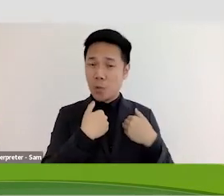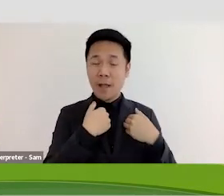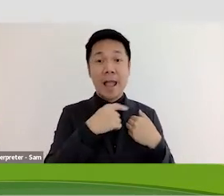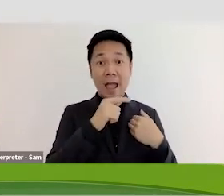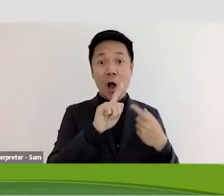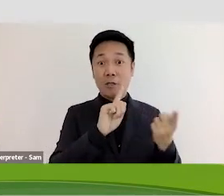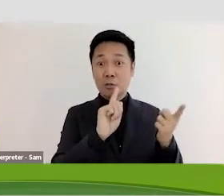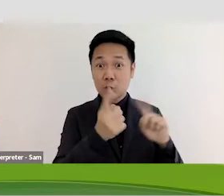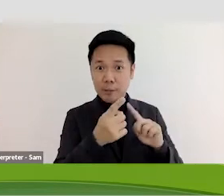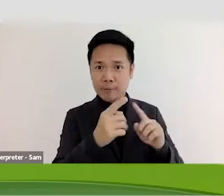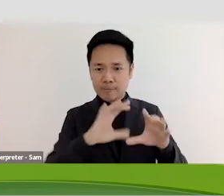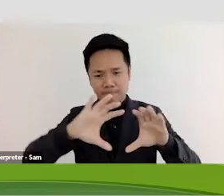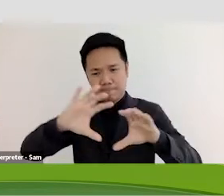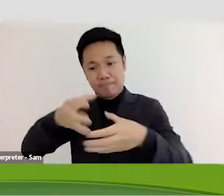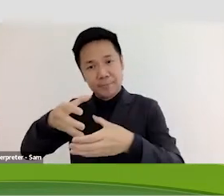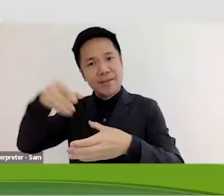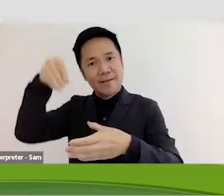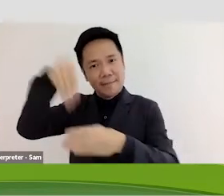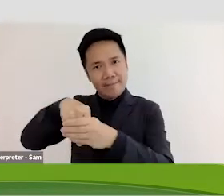changes.